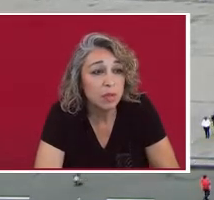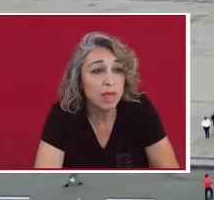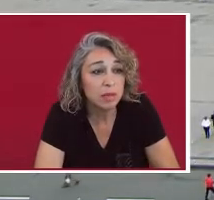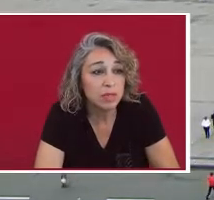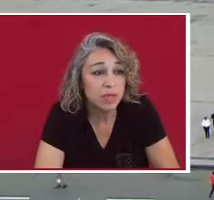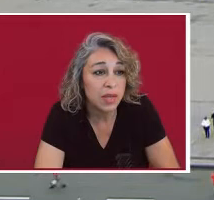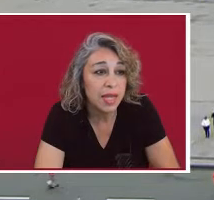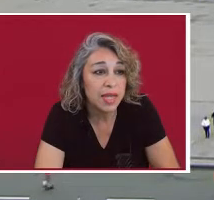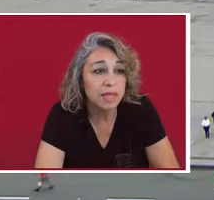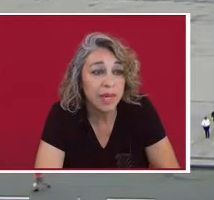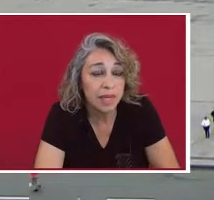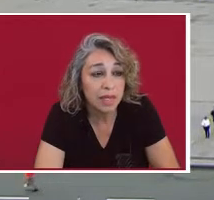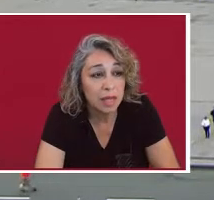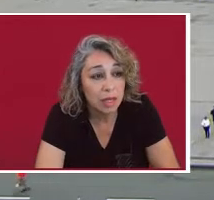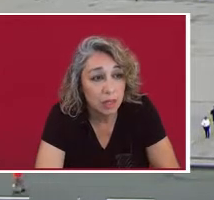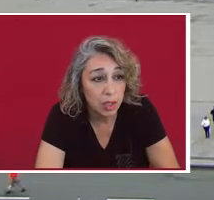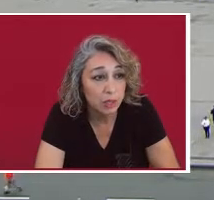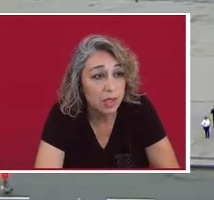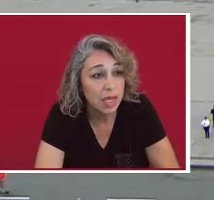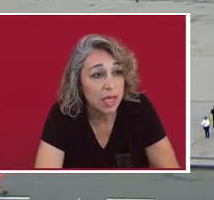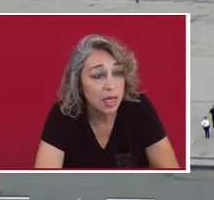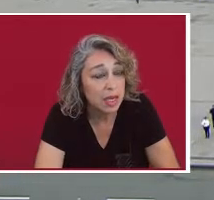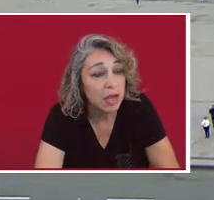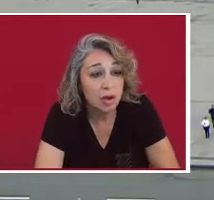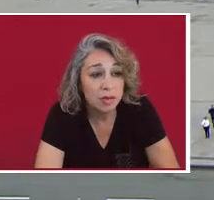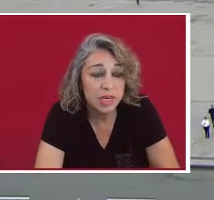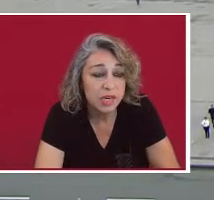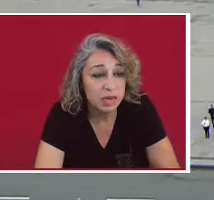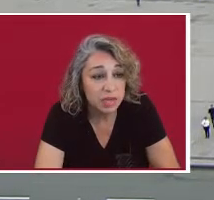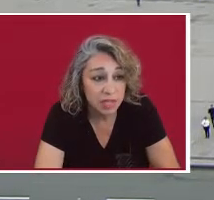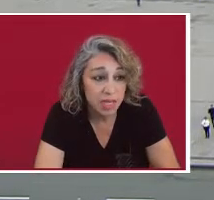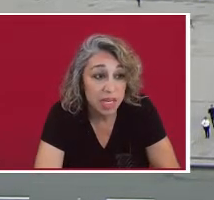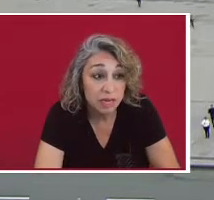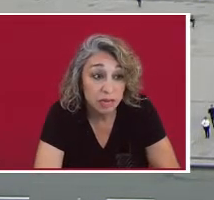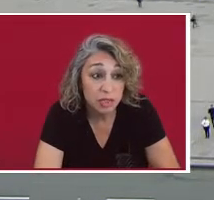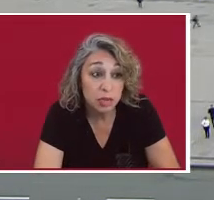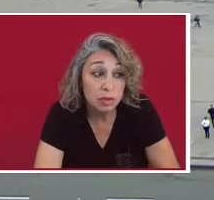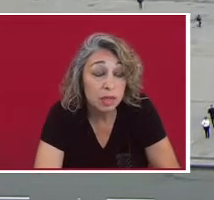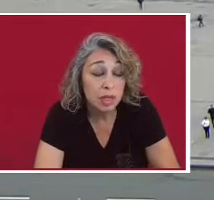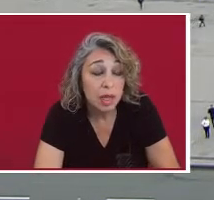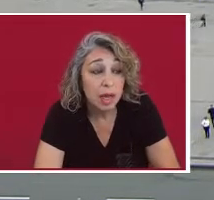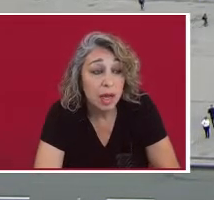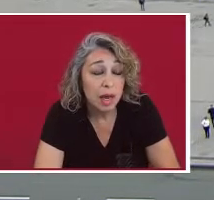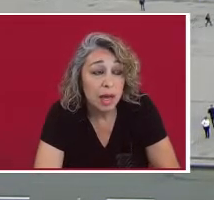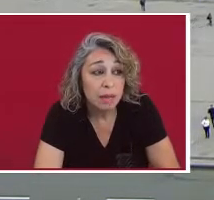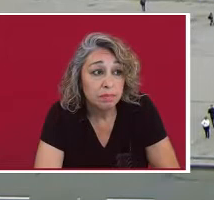they will be able to eat, buy clothing and all the materials they need for school.